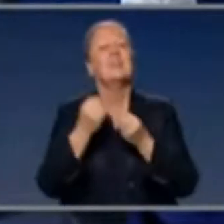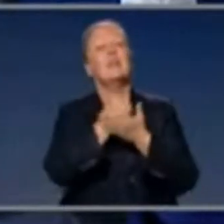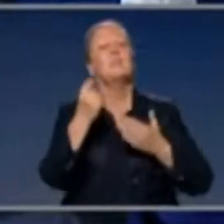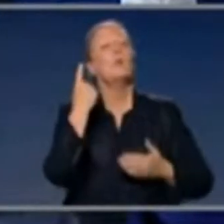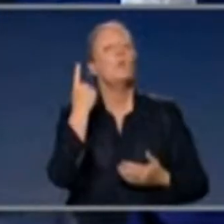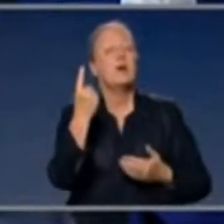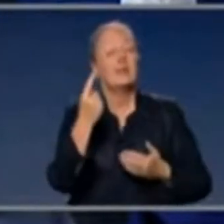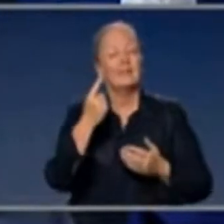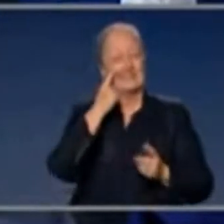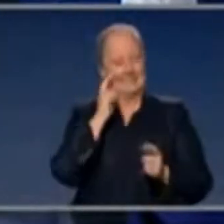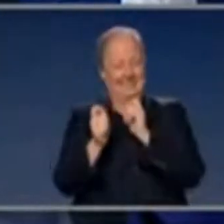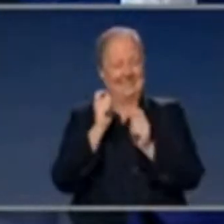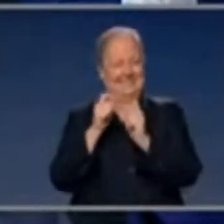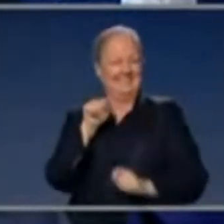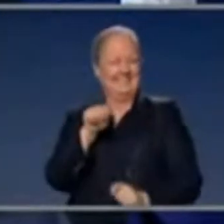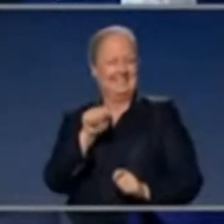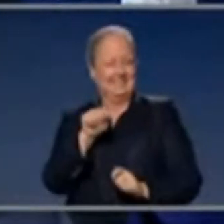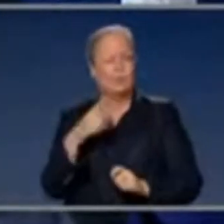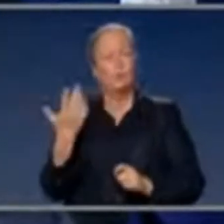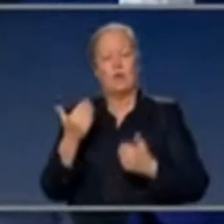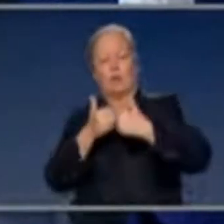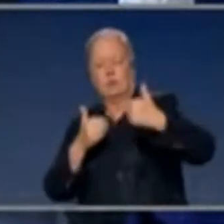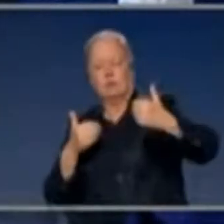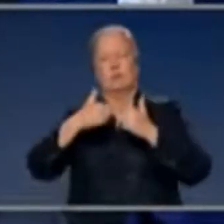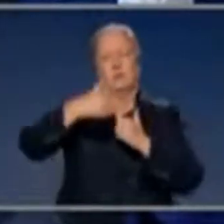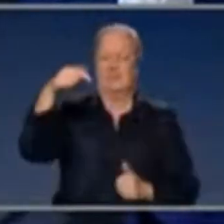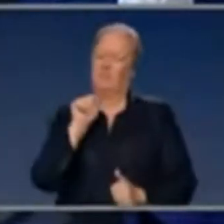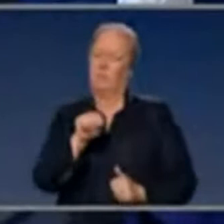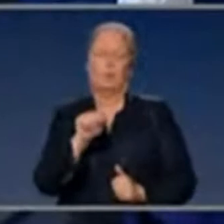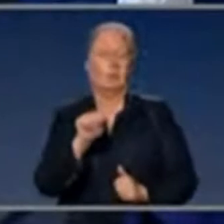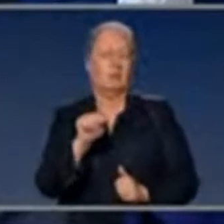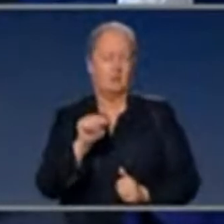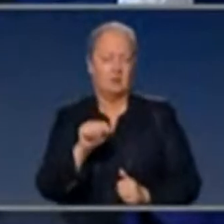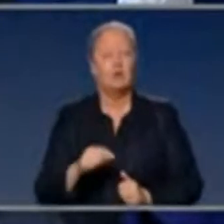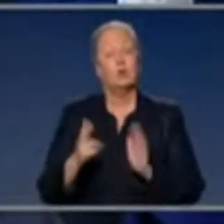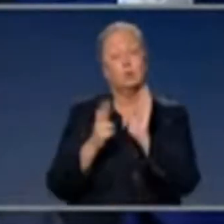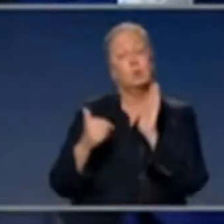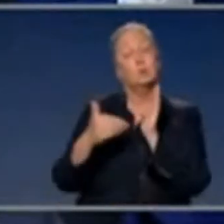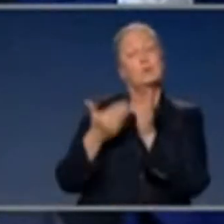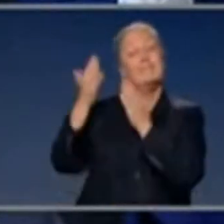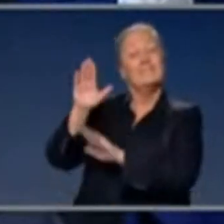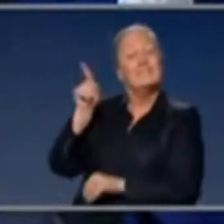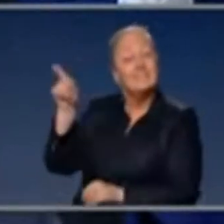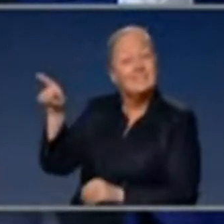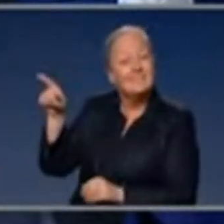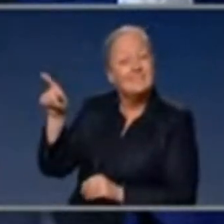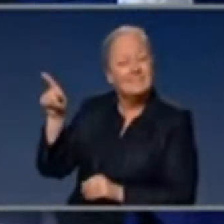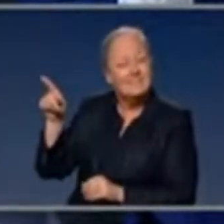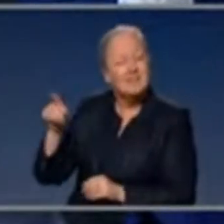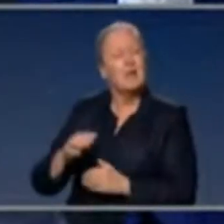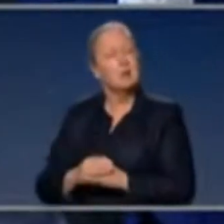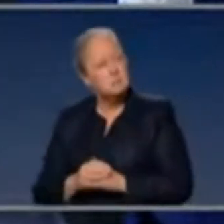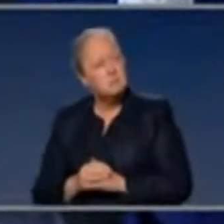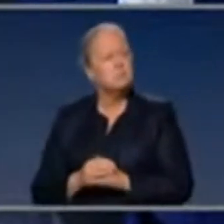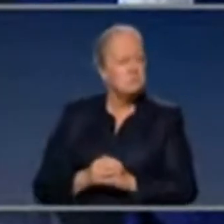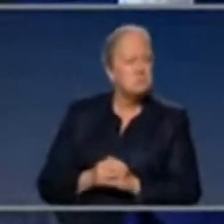outbreaks in states that have borders. Now, the case in New Zealand at the moment is still at a very modest